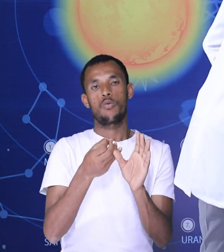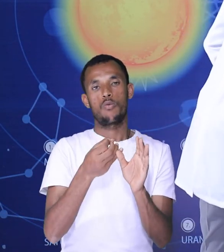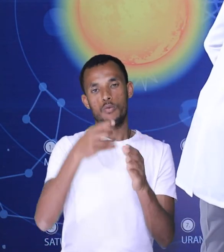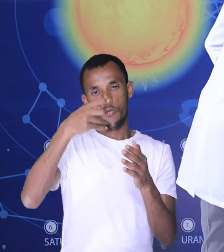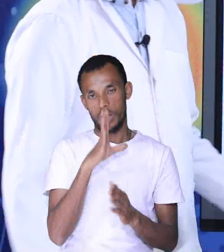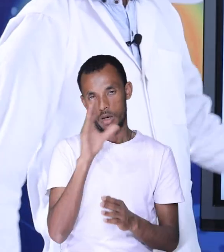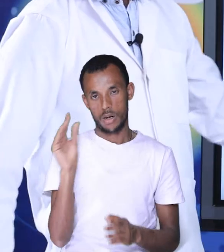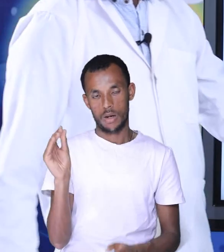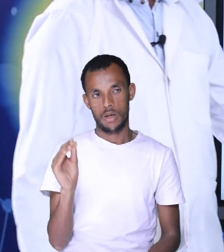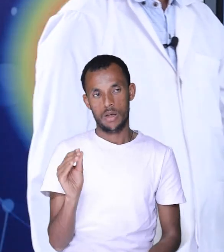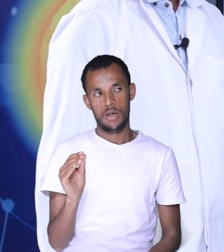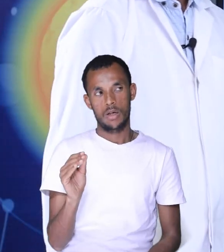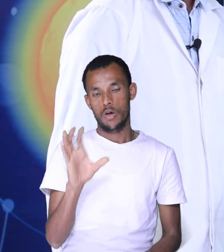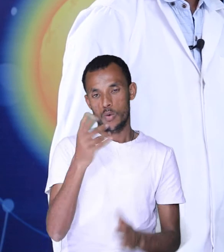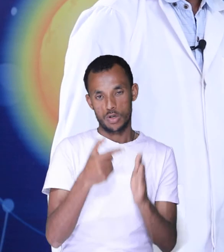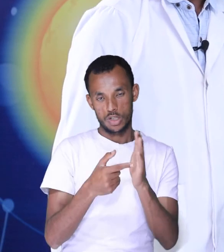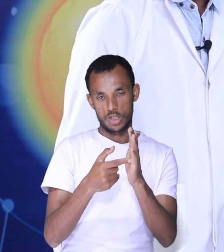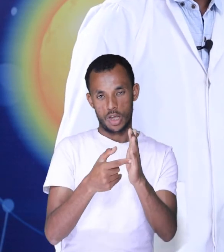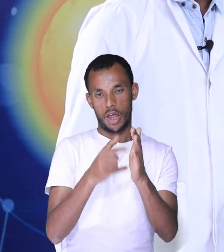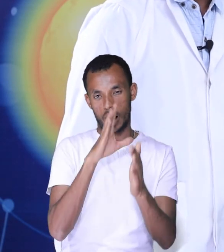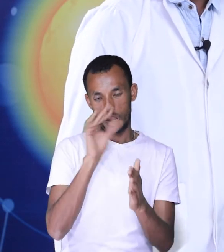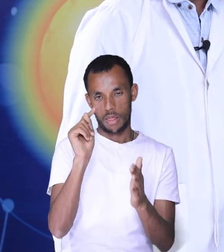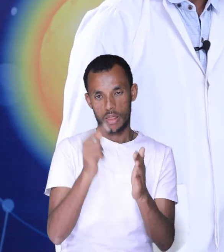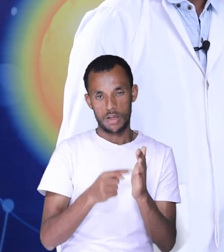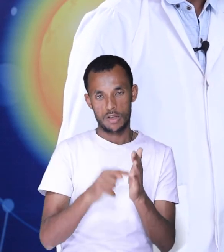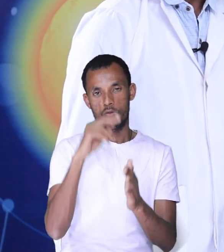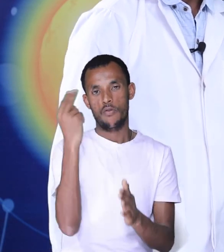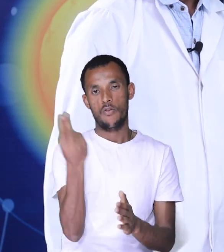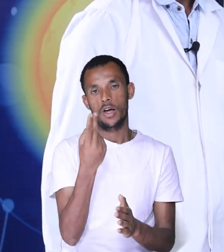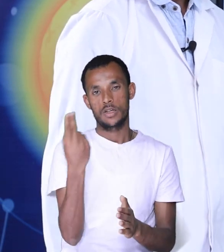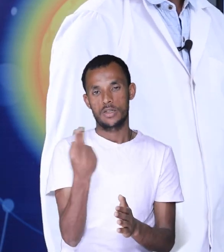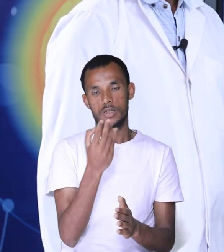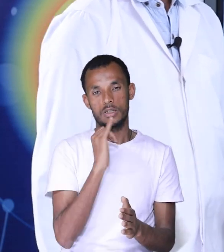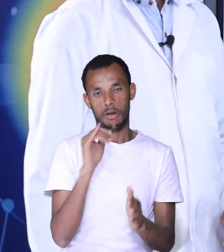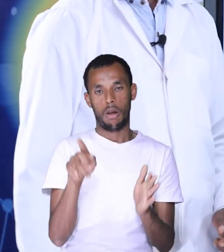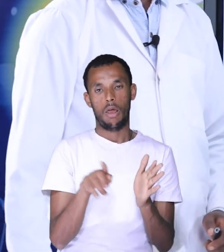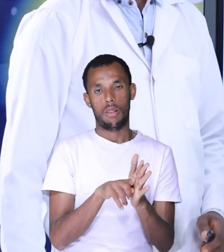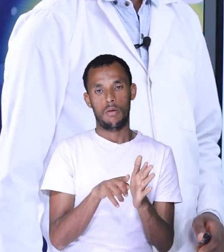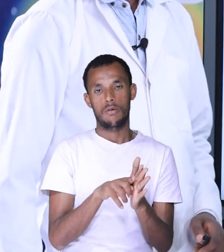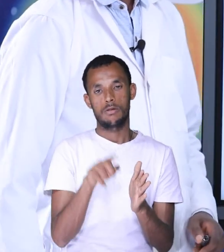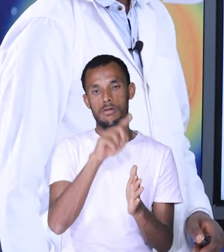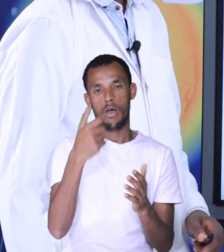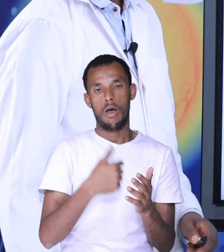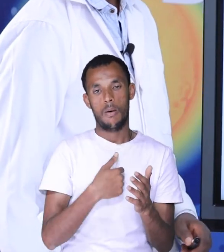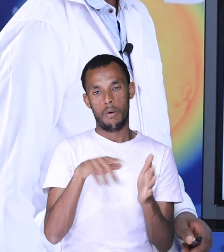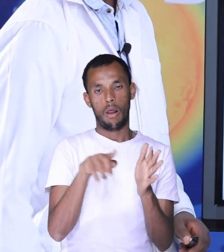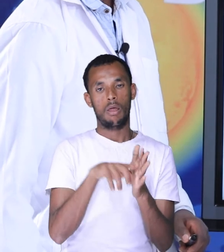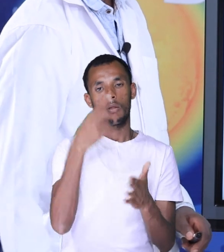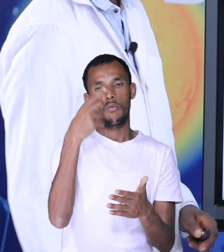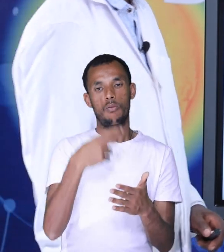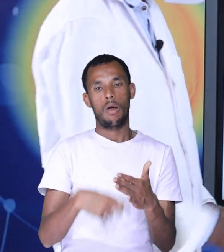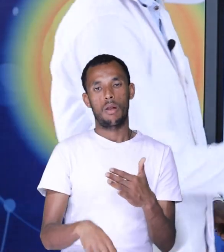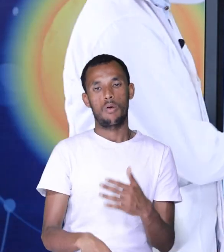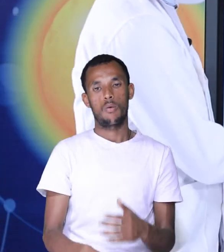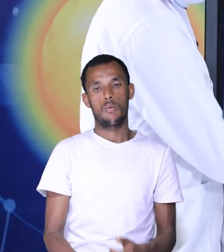negative. The cosine value of cosine and tangent function is negative. They have negative values. They have